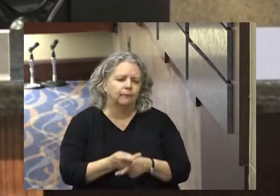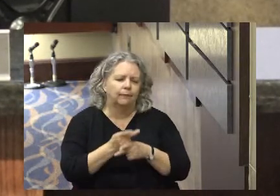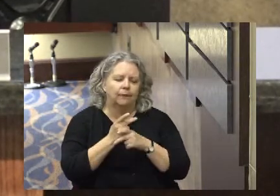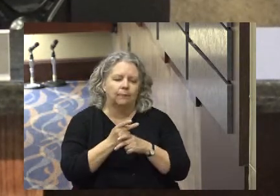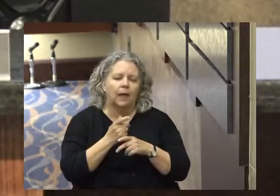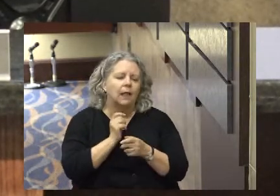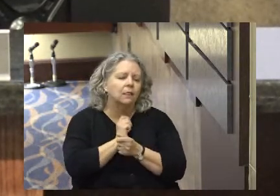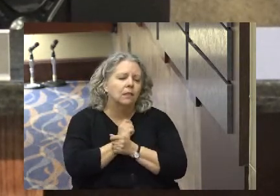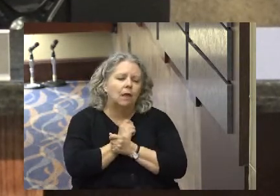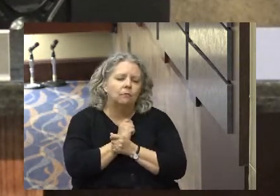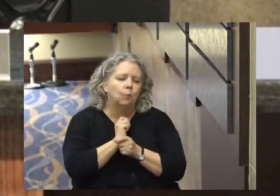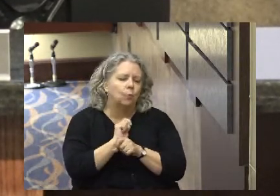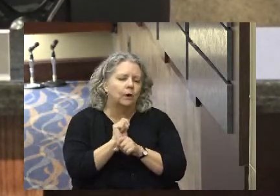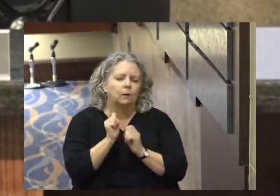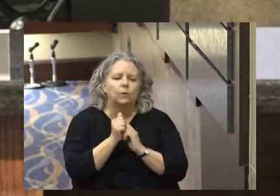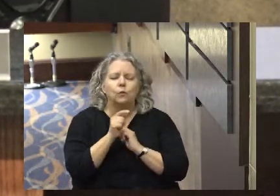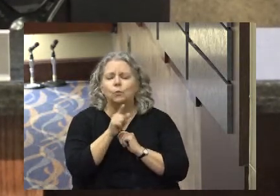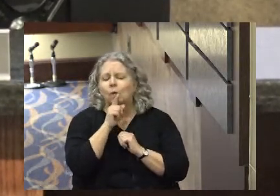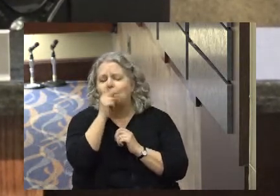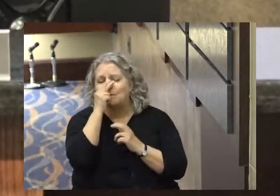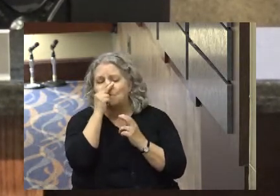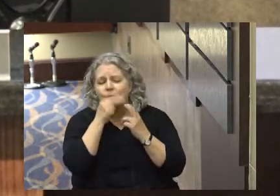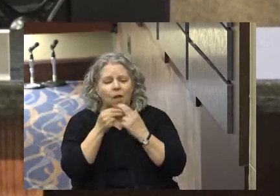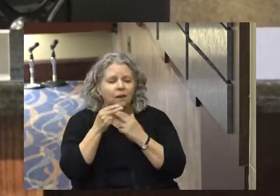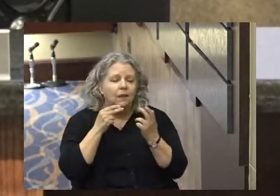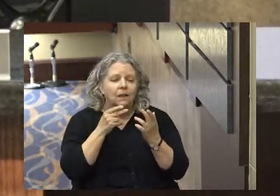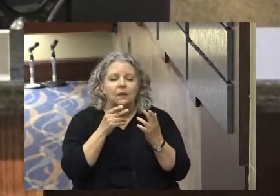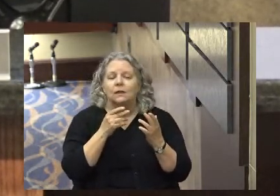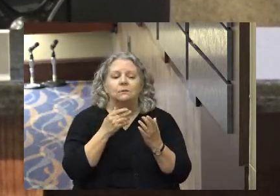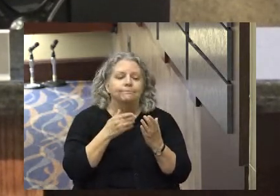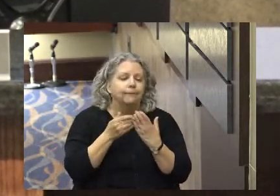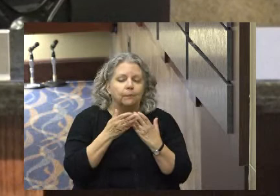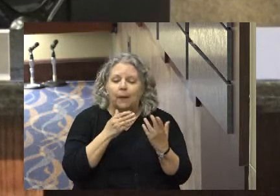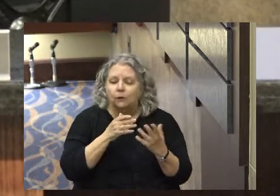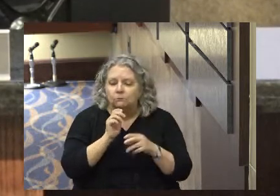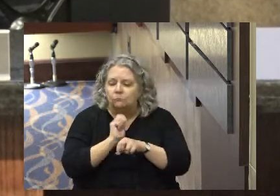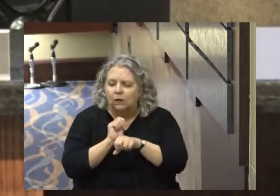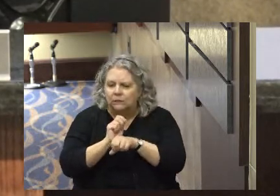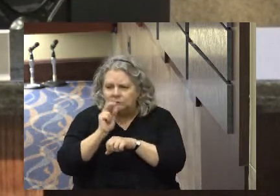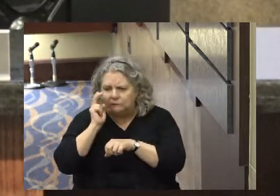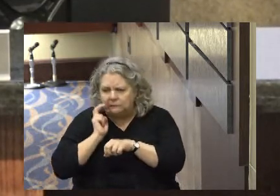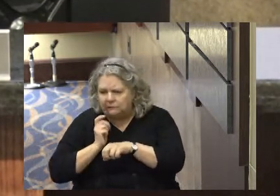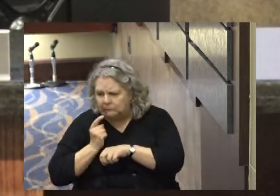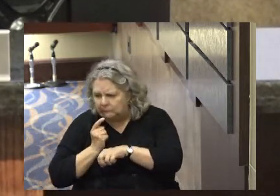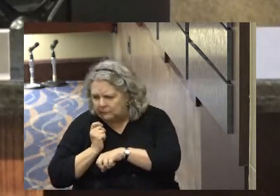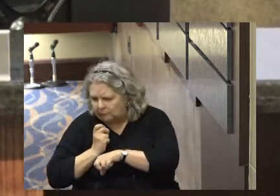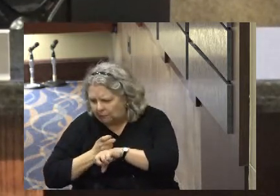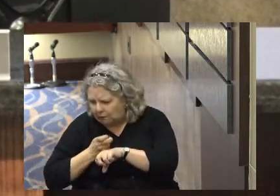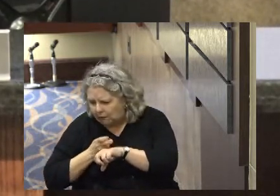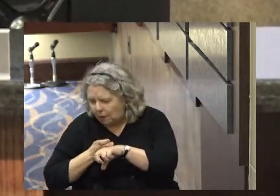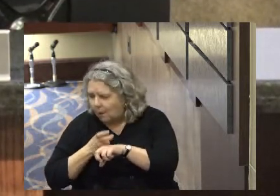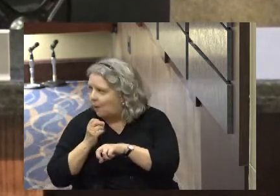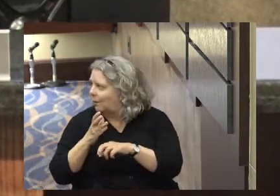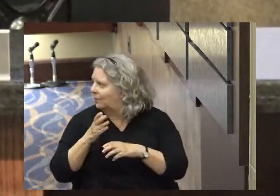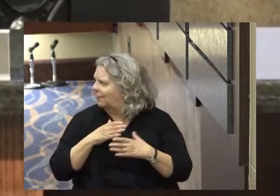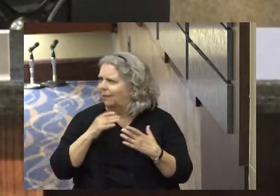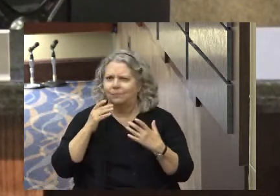so fun, whether we're in the trenches in something hard or celebrating.